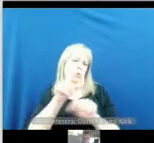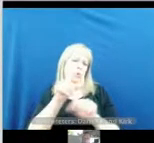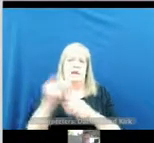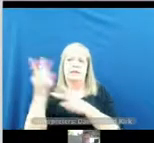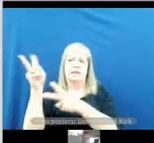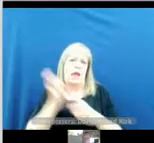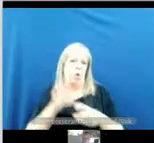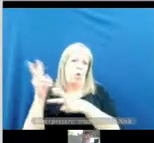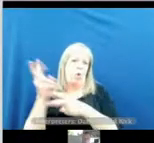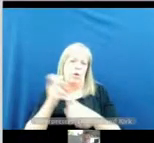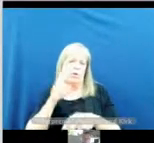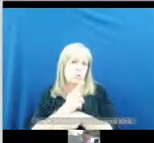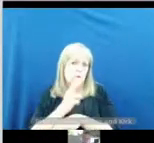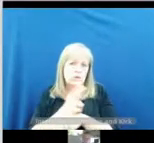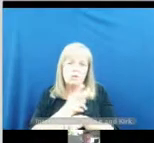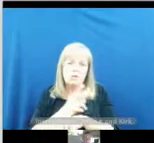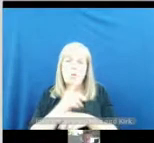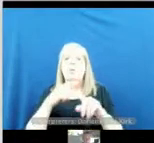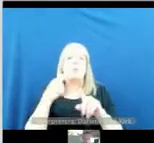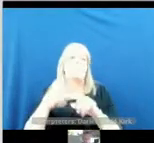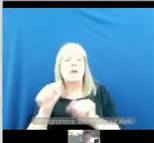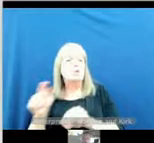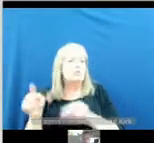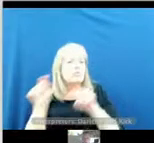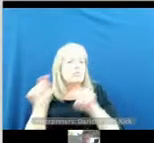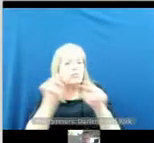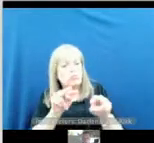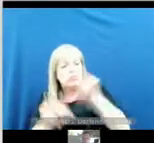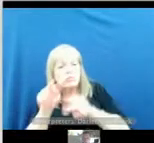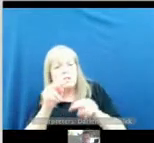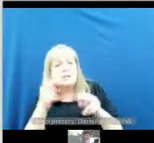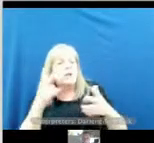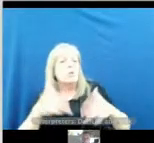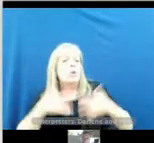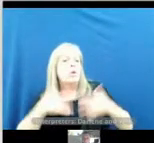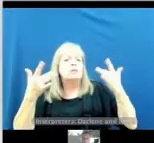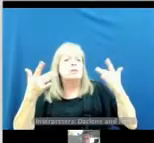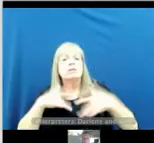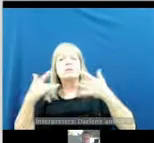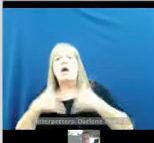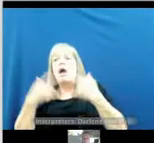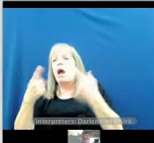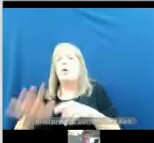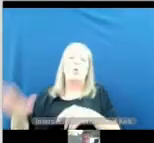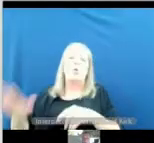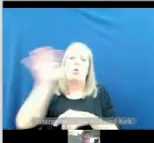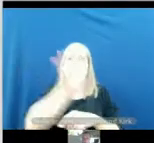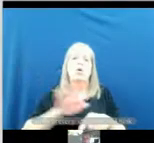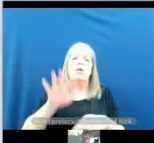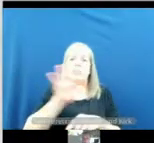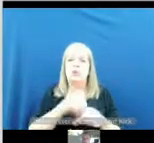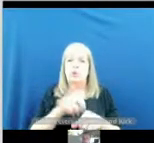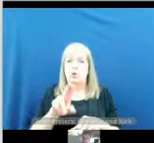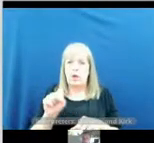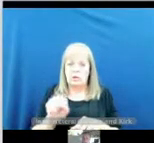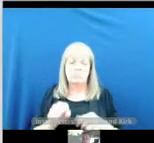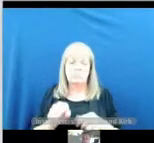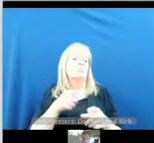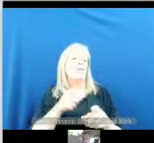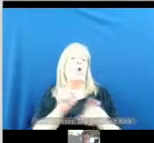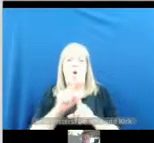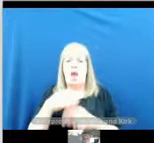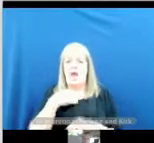connected if you want to find out what sort of happenings are going on across the country. There is a listserv that you can get on